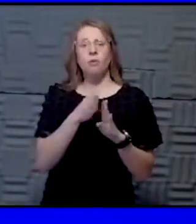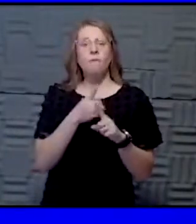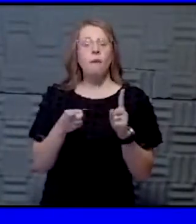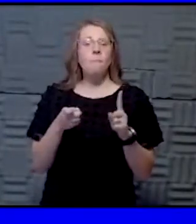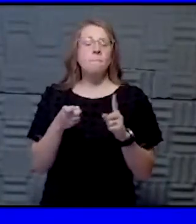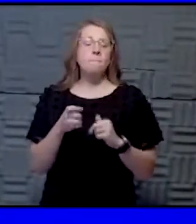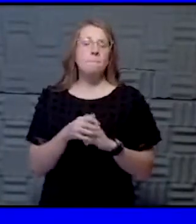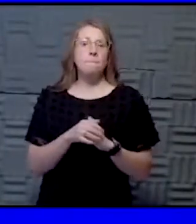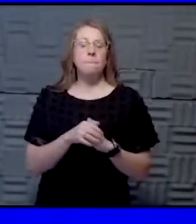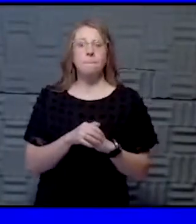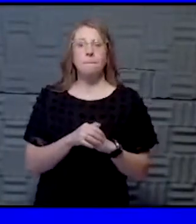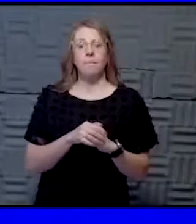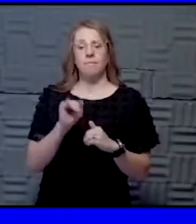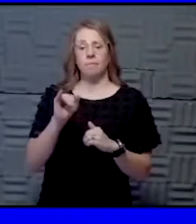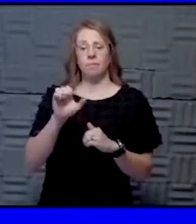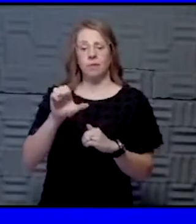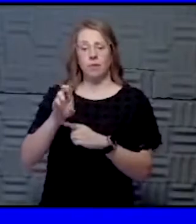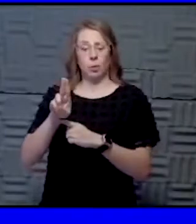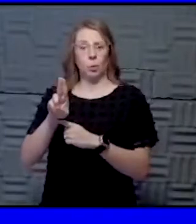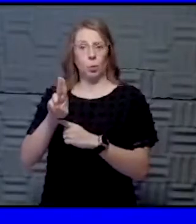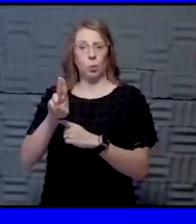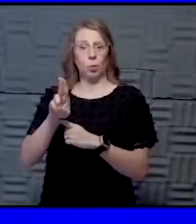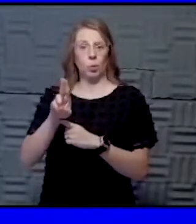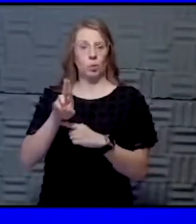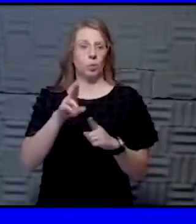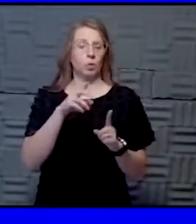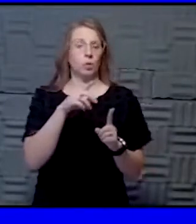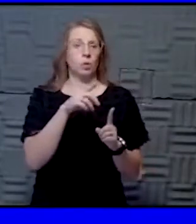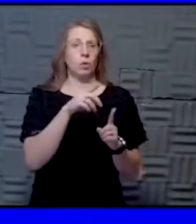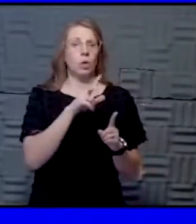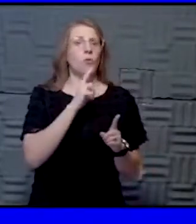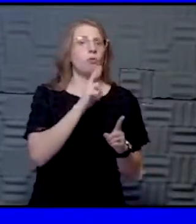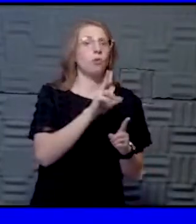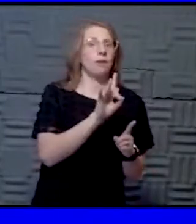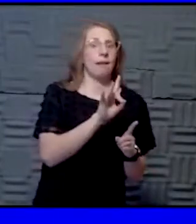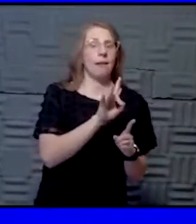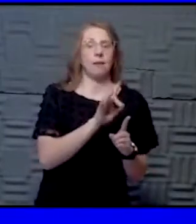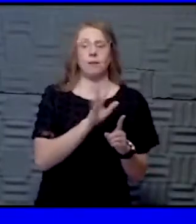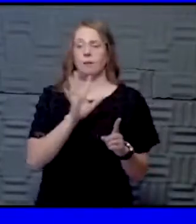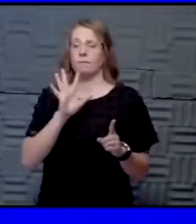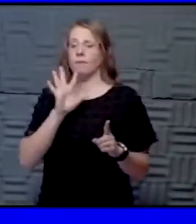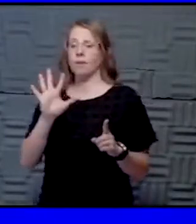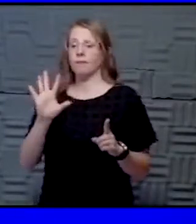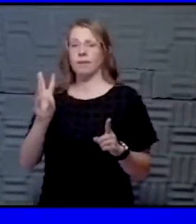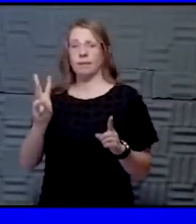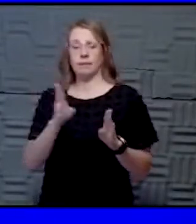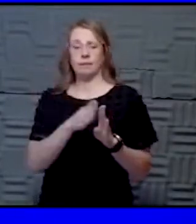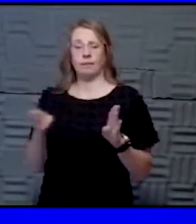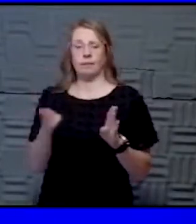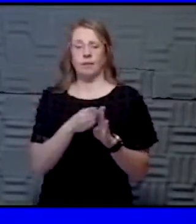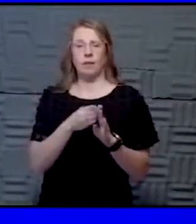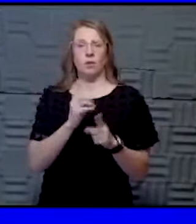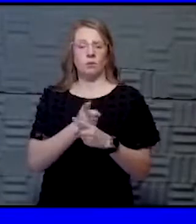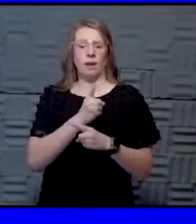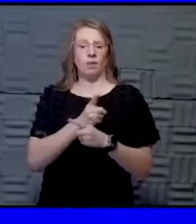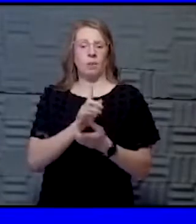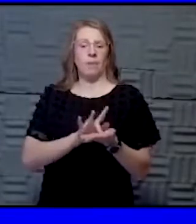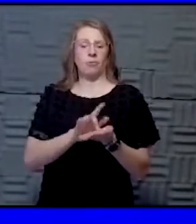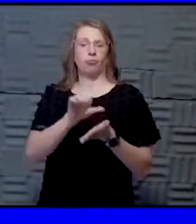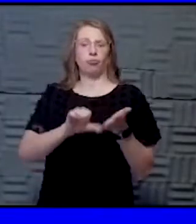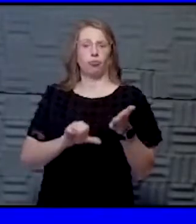from in the ICU from 38 to 56, and on the regular medical surgical